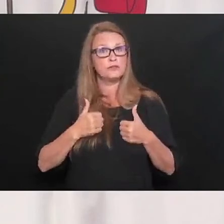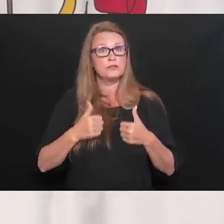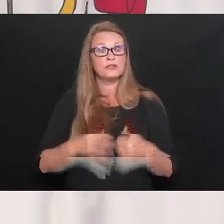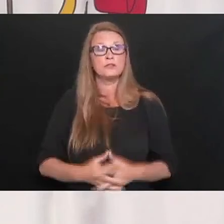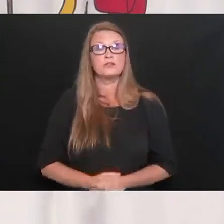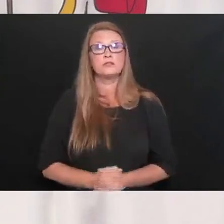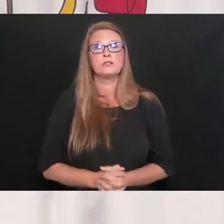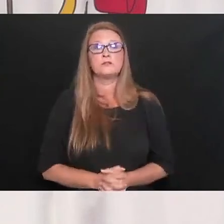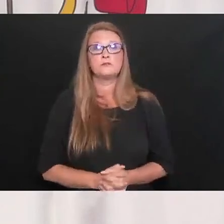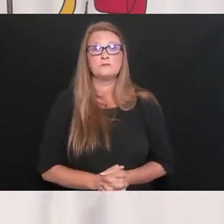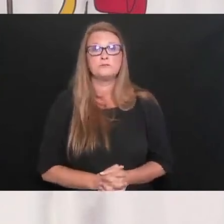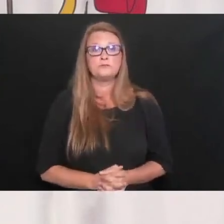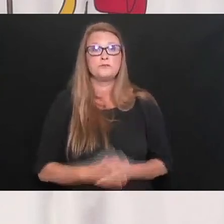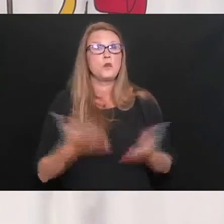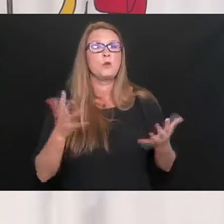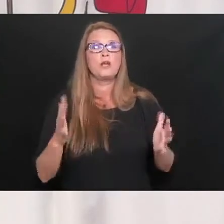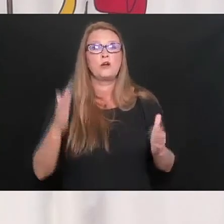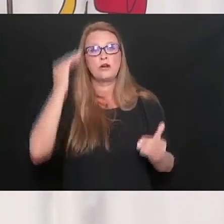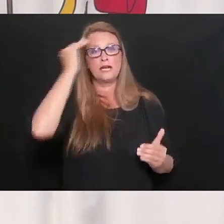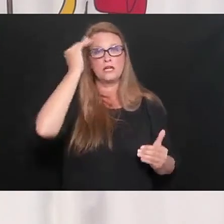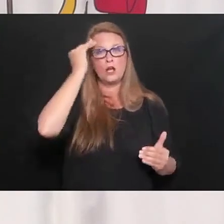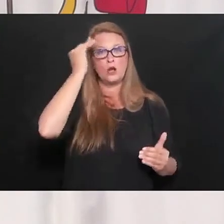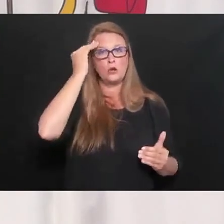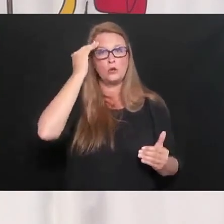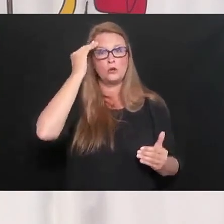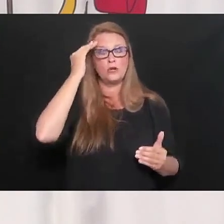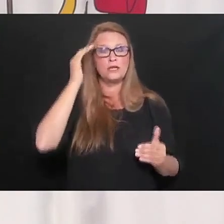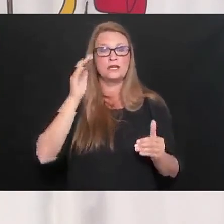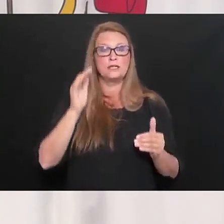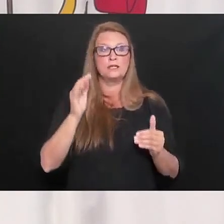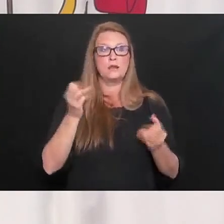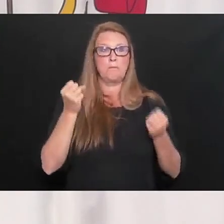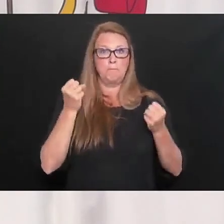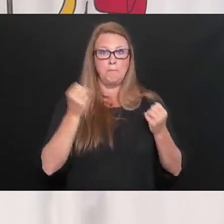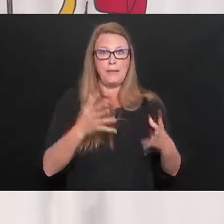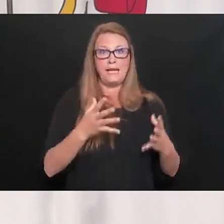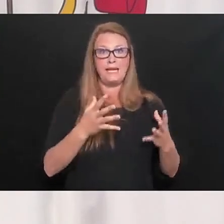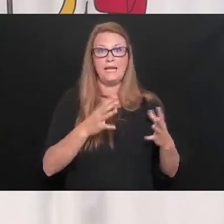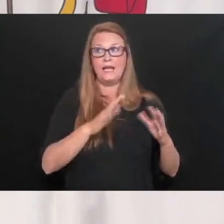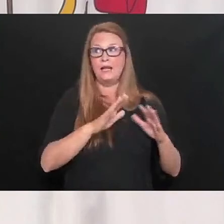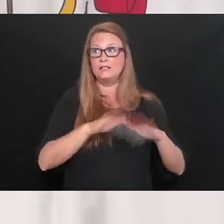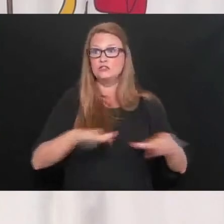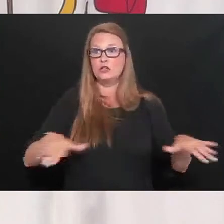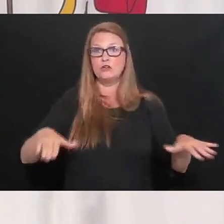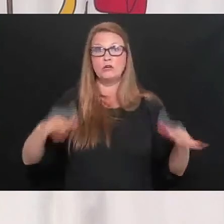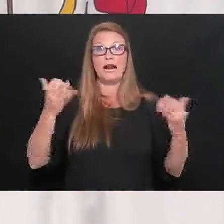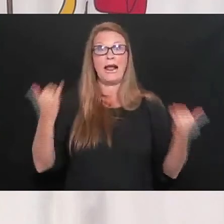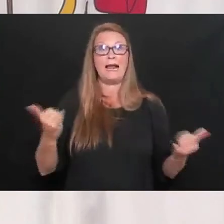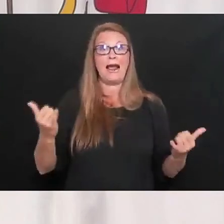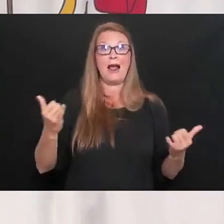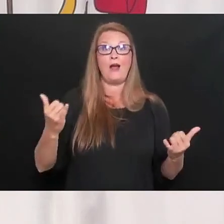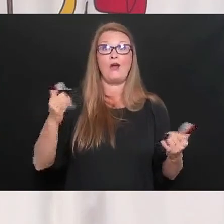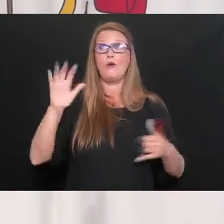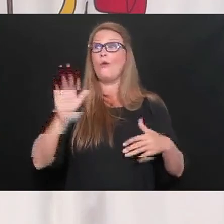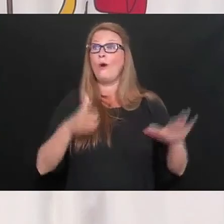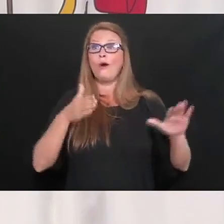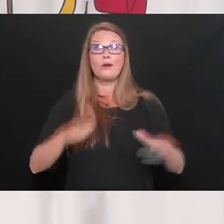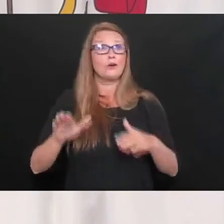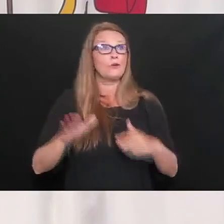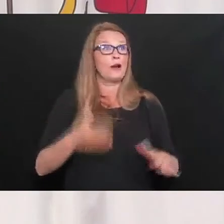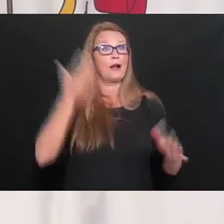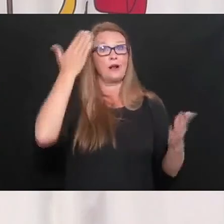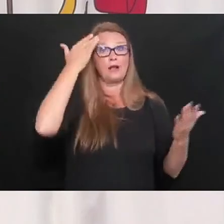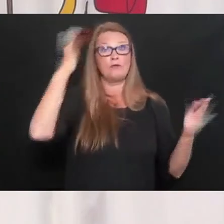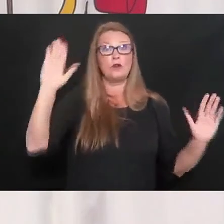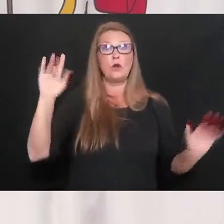We absolutely know that our kids, many of them are probably walking around right now that are COVID positive and don't have a